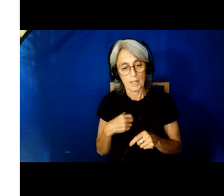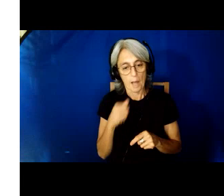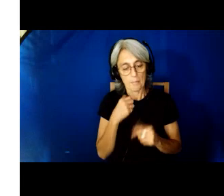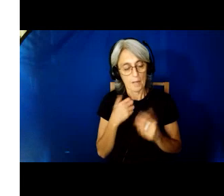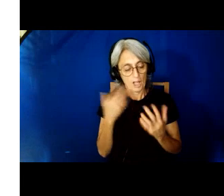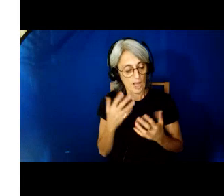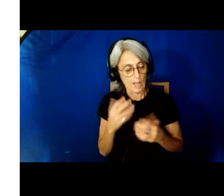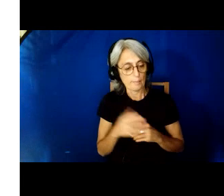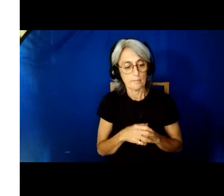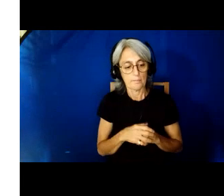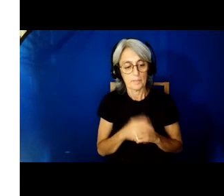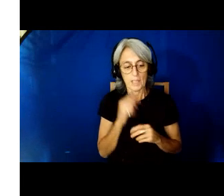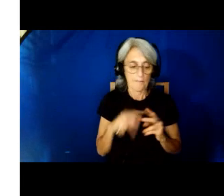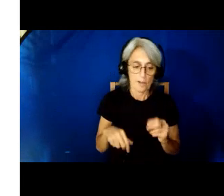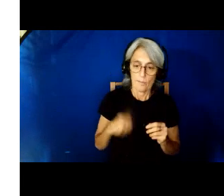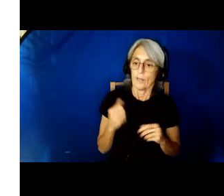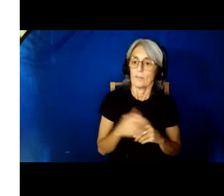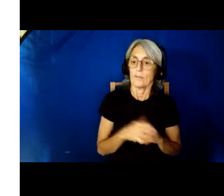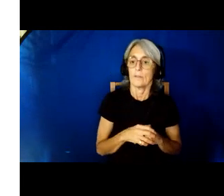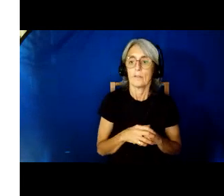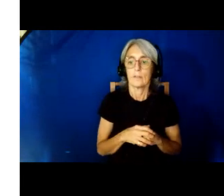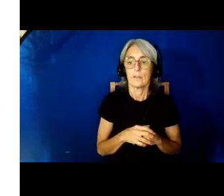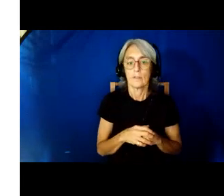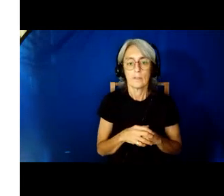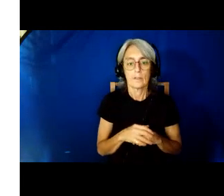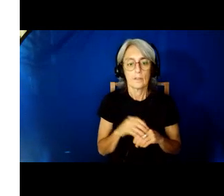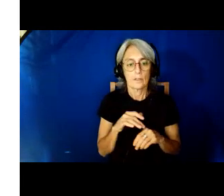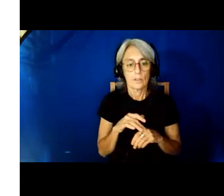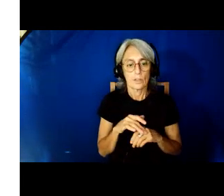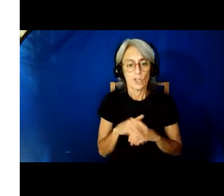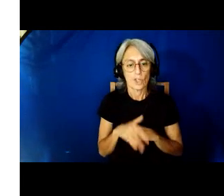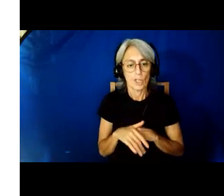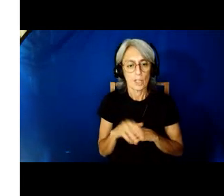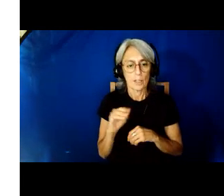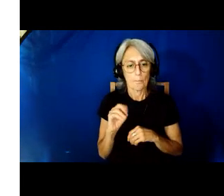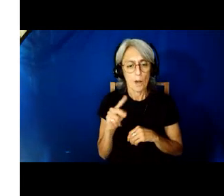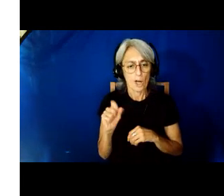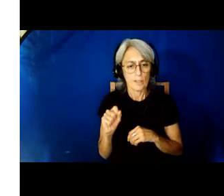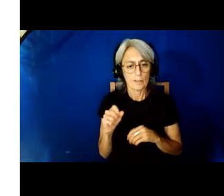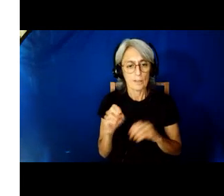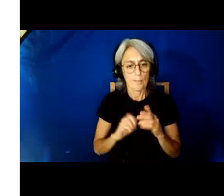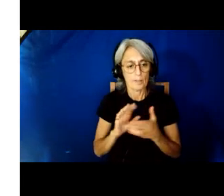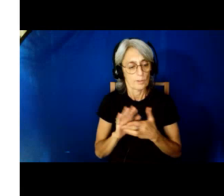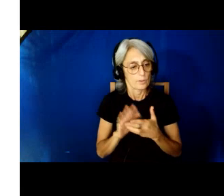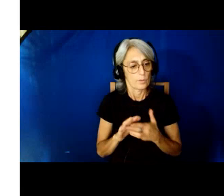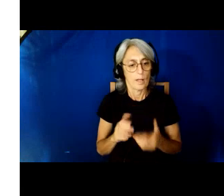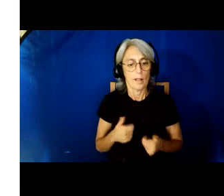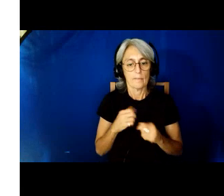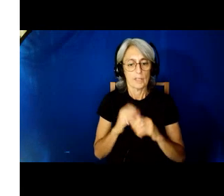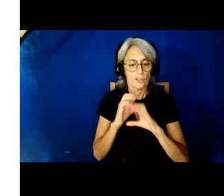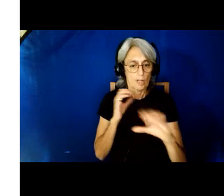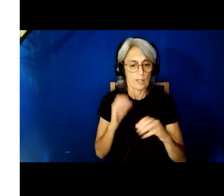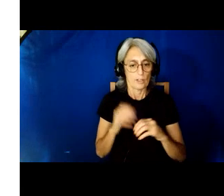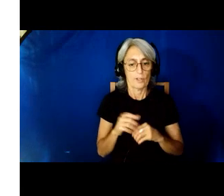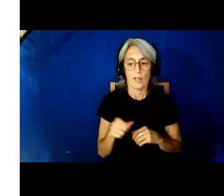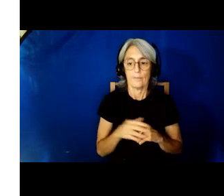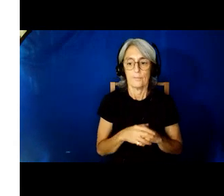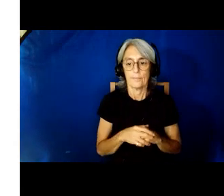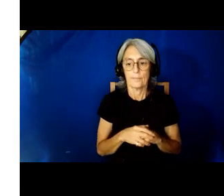overly proud of it, but going to Early Mart Elementary School and living in a trailer there, and actually a